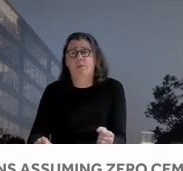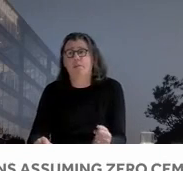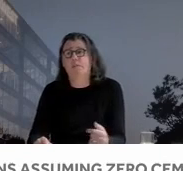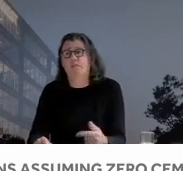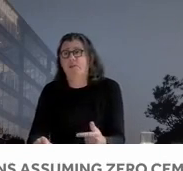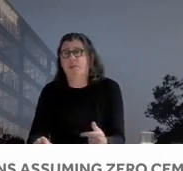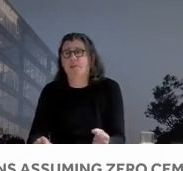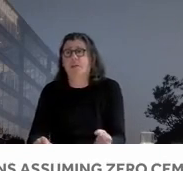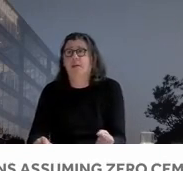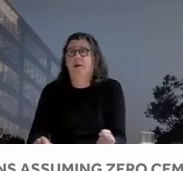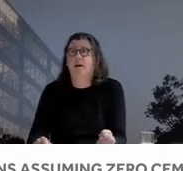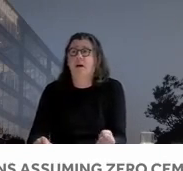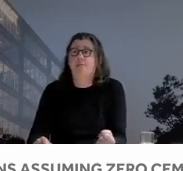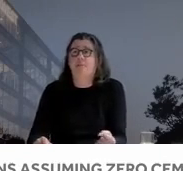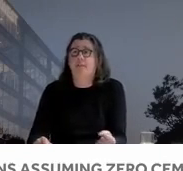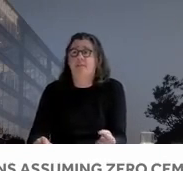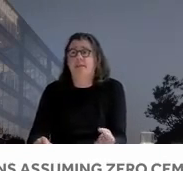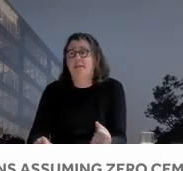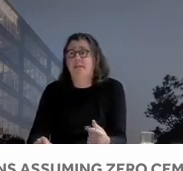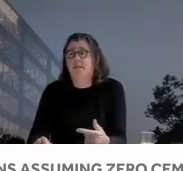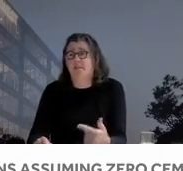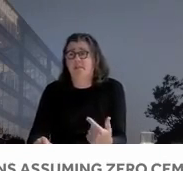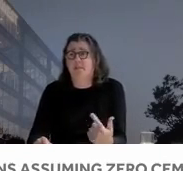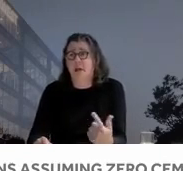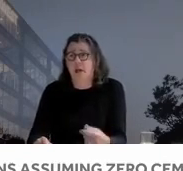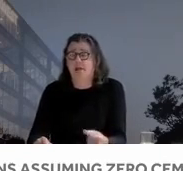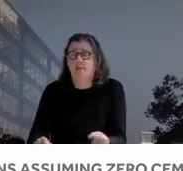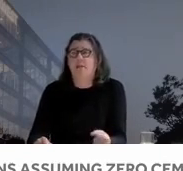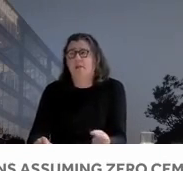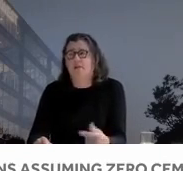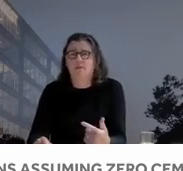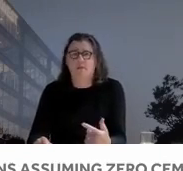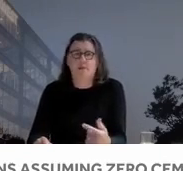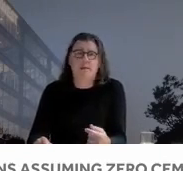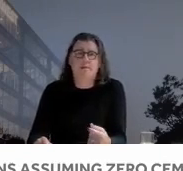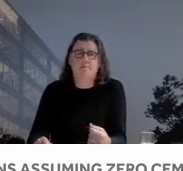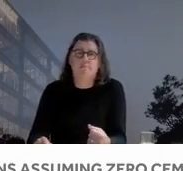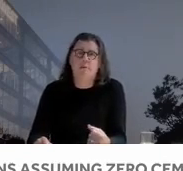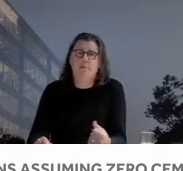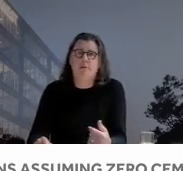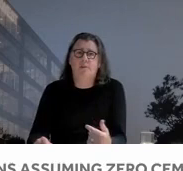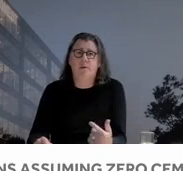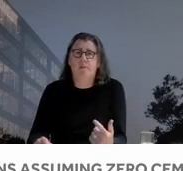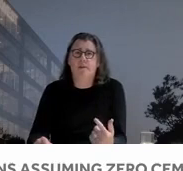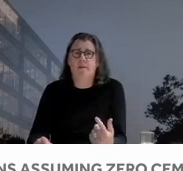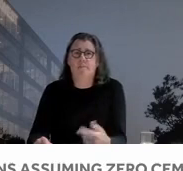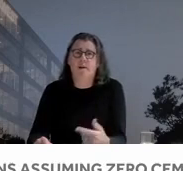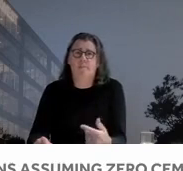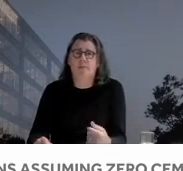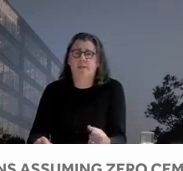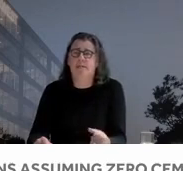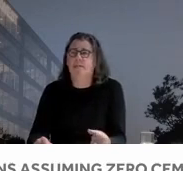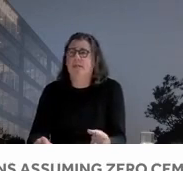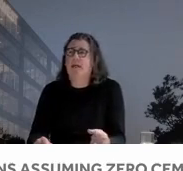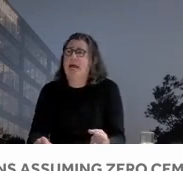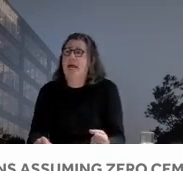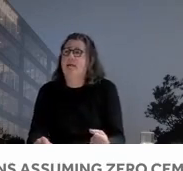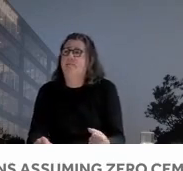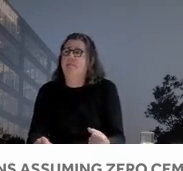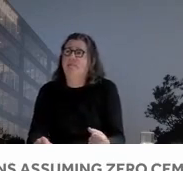conventional, but we're still researching option 6 and indeed option 9, although option 9 probably goes by the wayside, but option